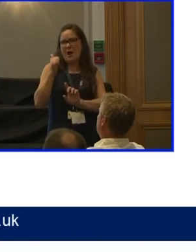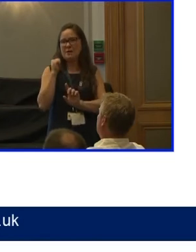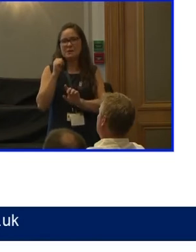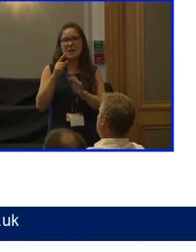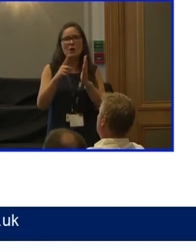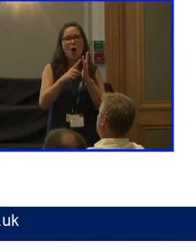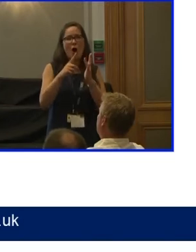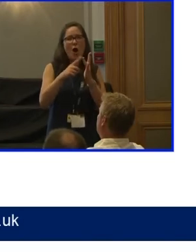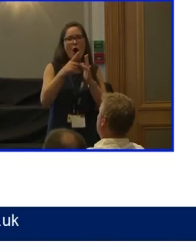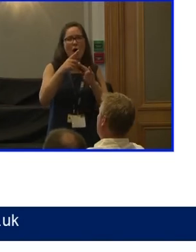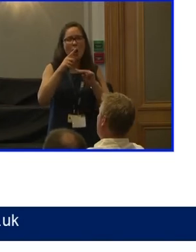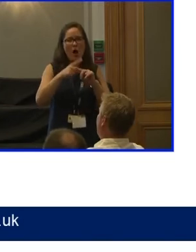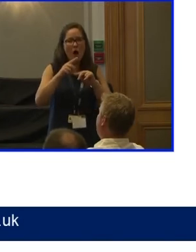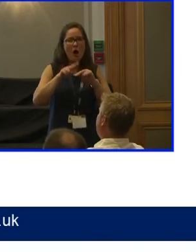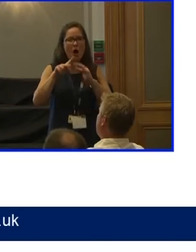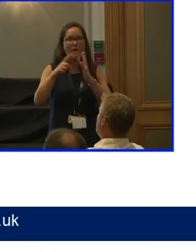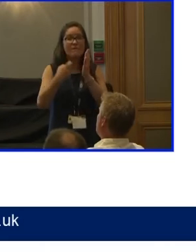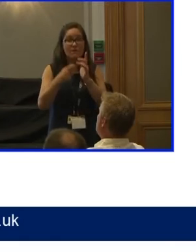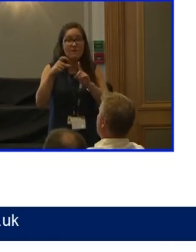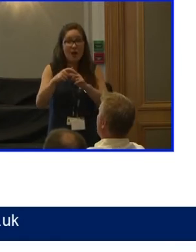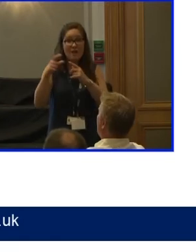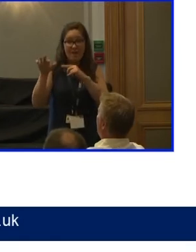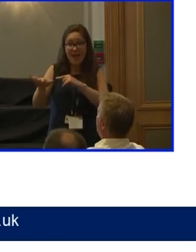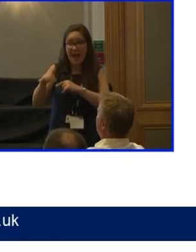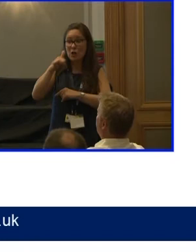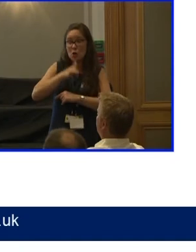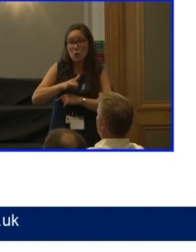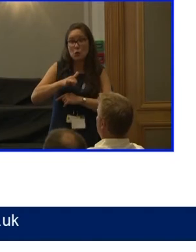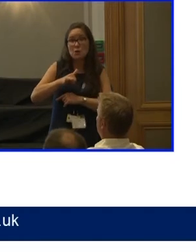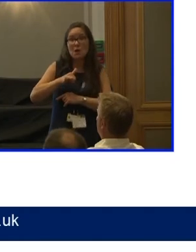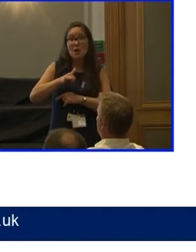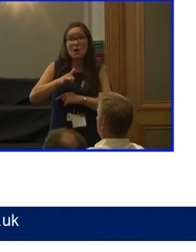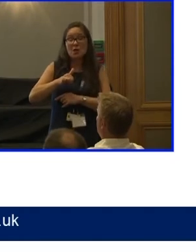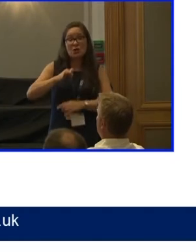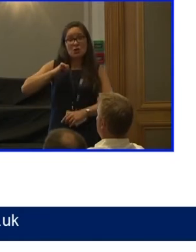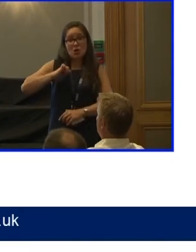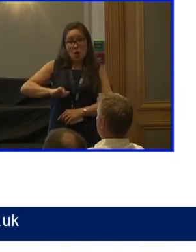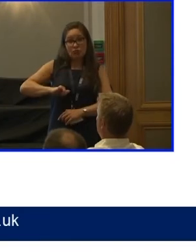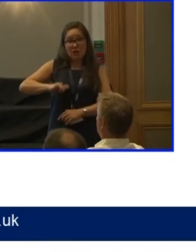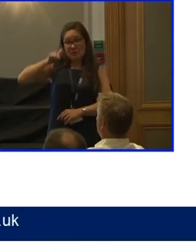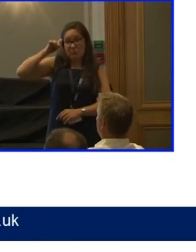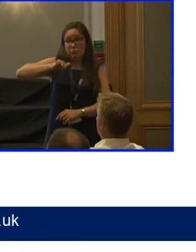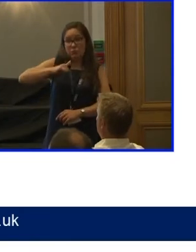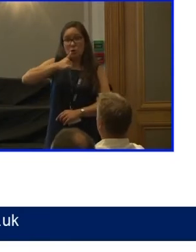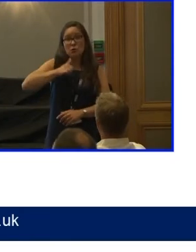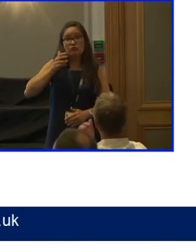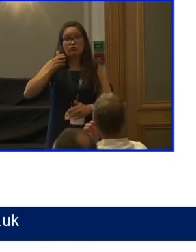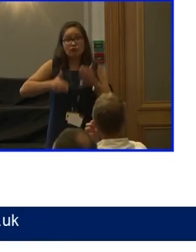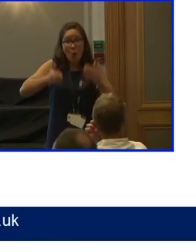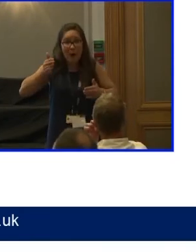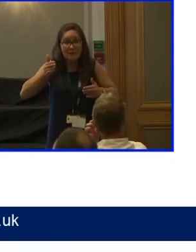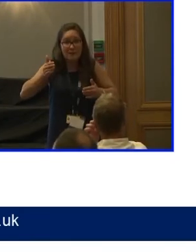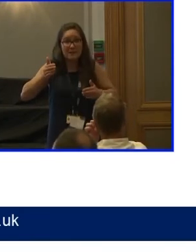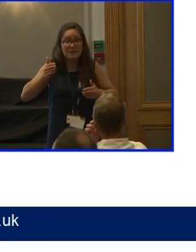was the first, or performed the first surgery in a human using a robot, first eye surgery in a human using a robot. And some of that work was driven